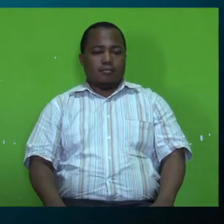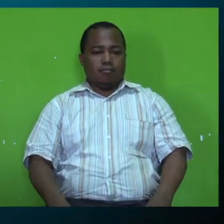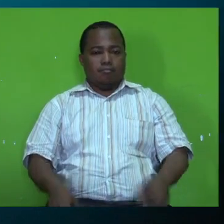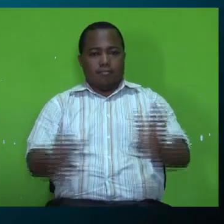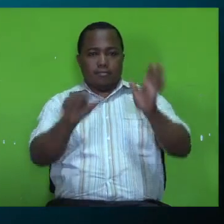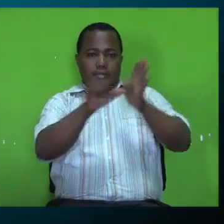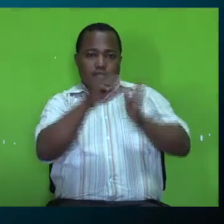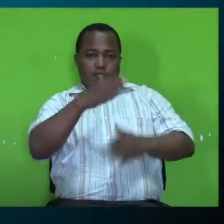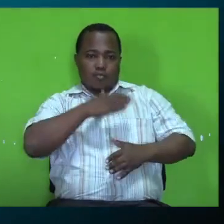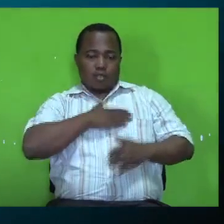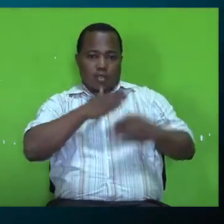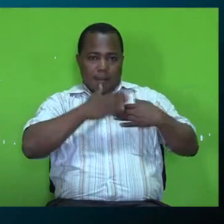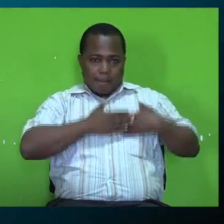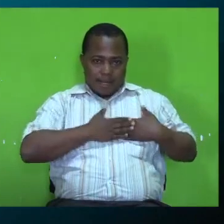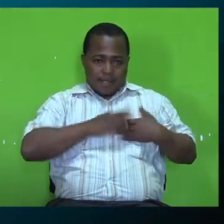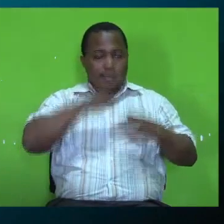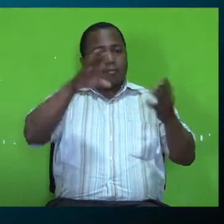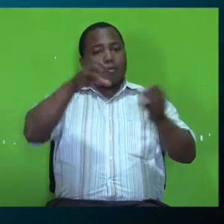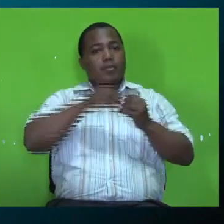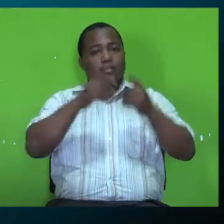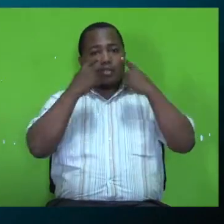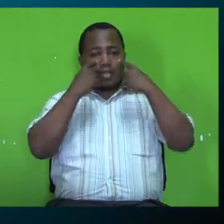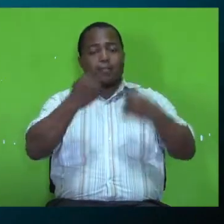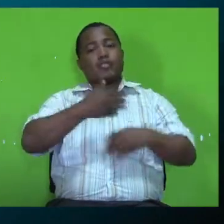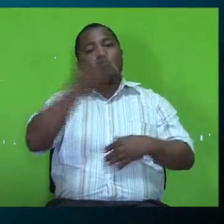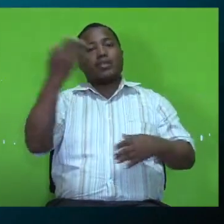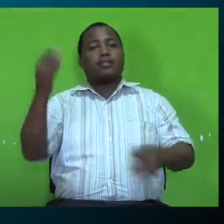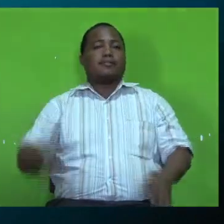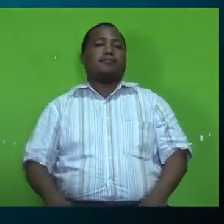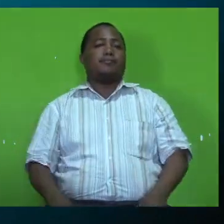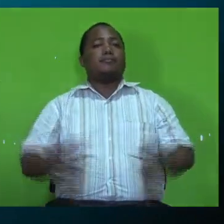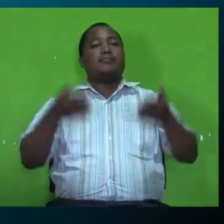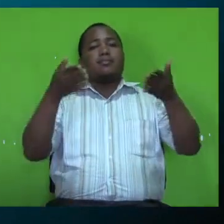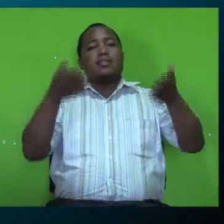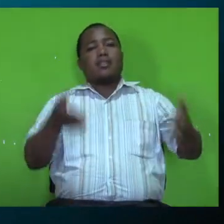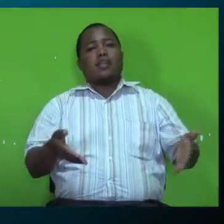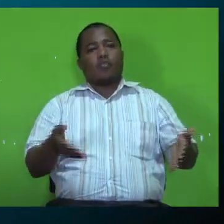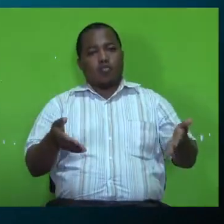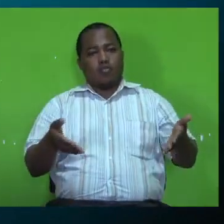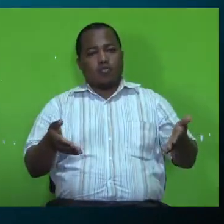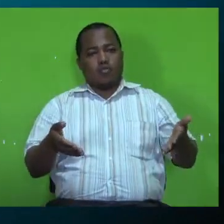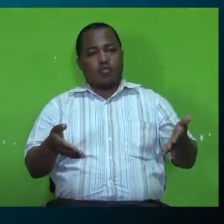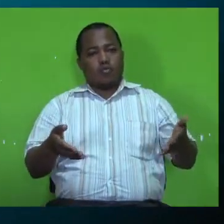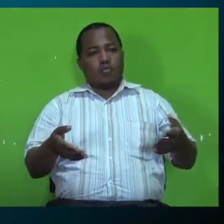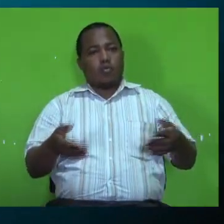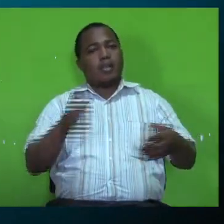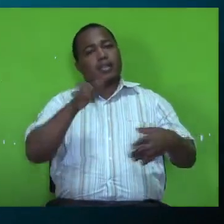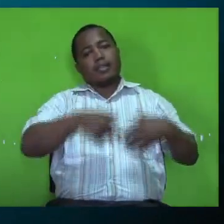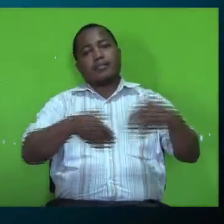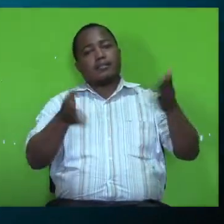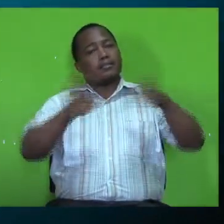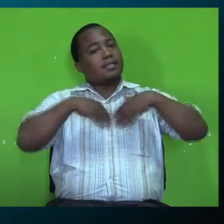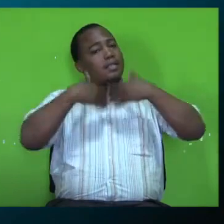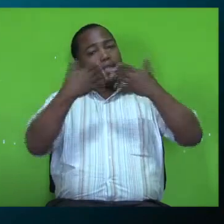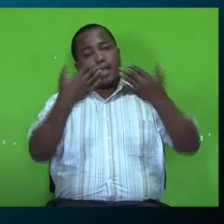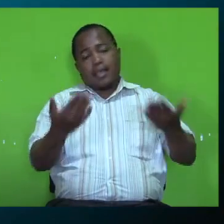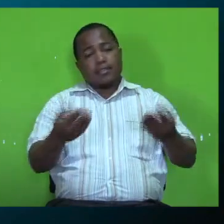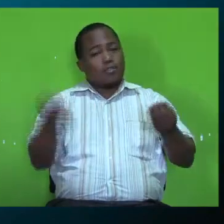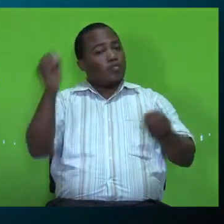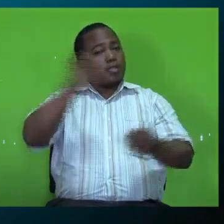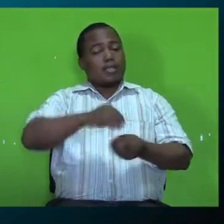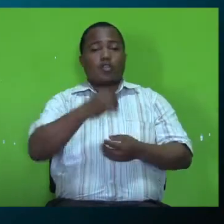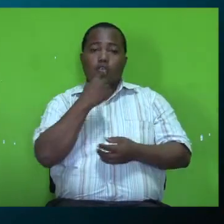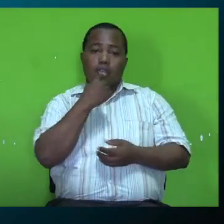My dear students and other viewers, up to here I have nothing else